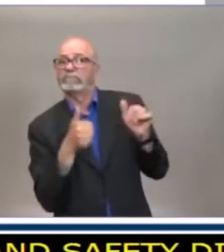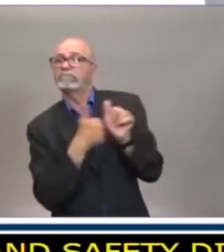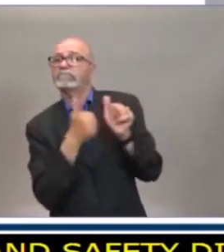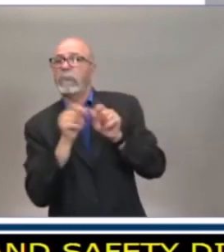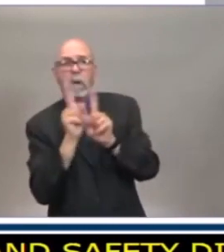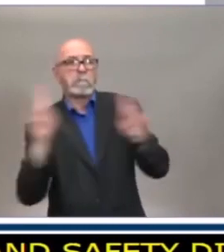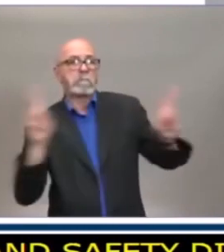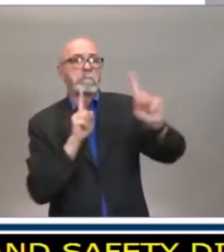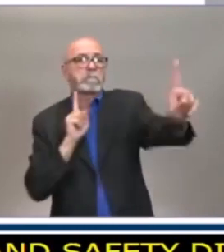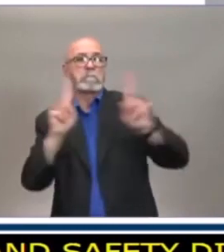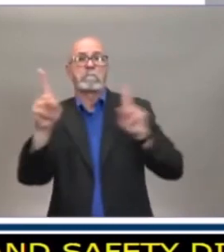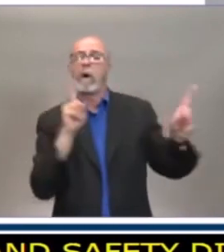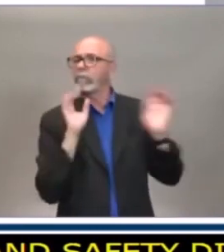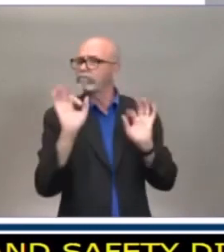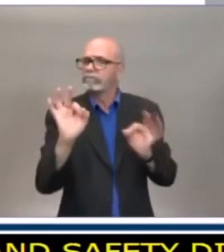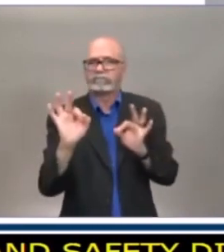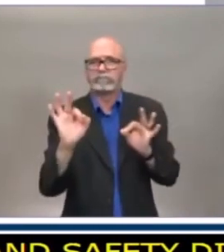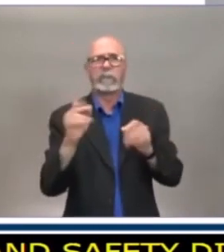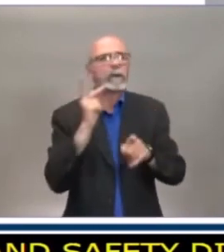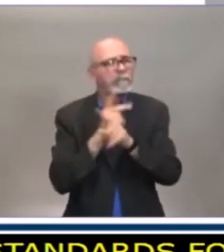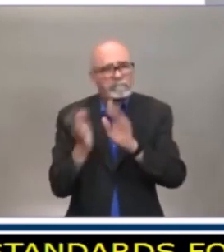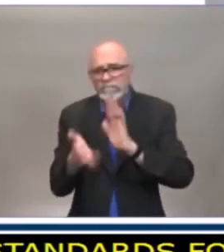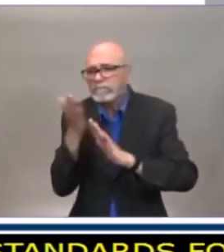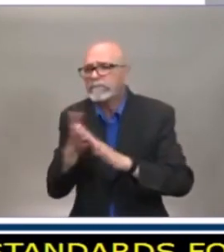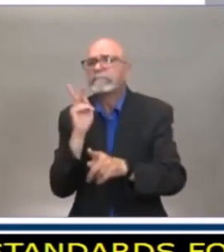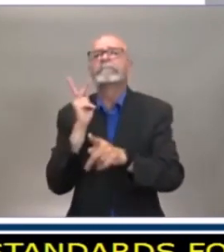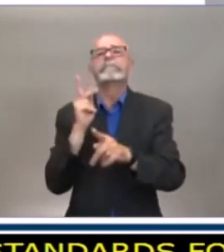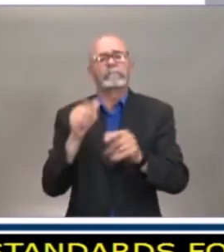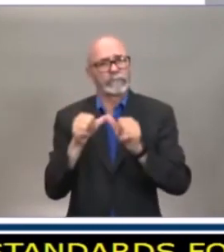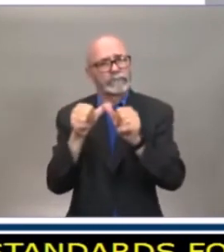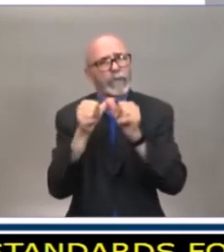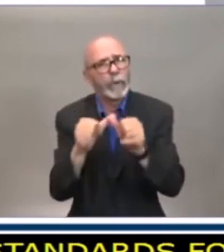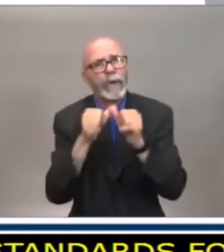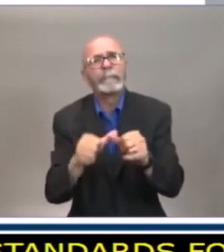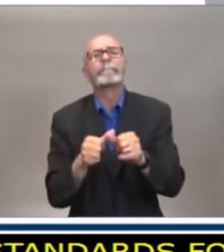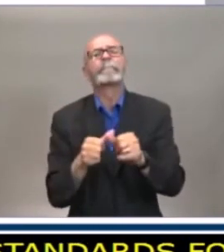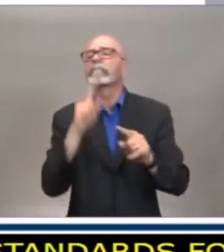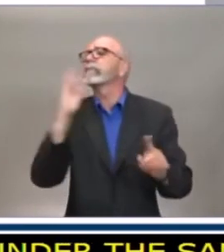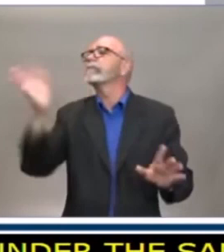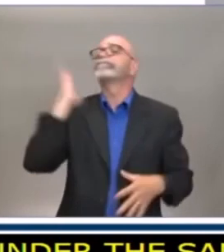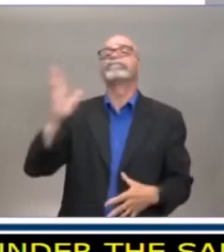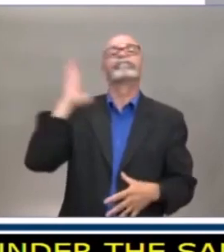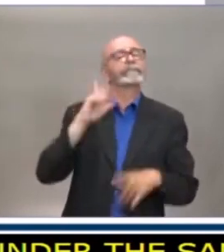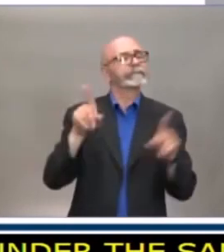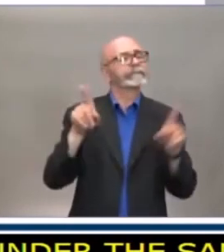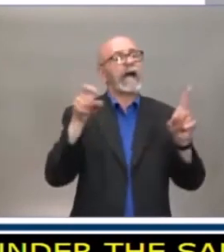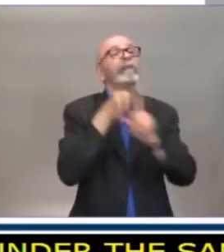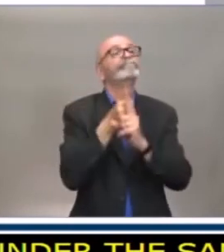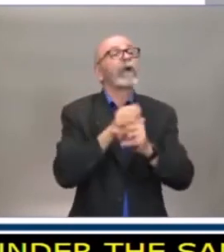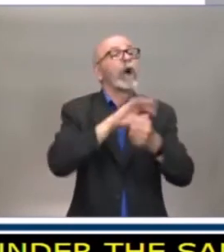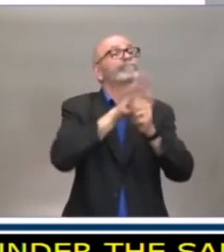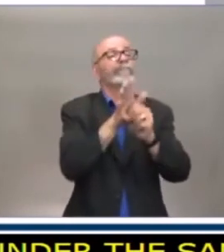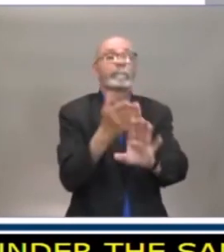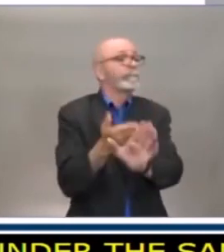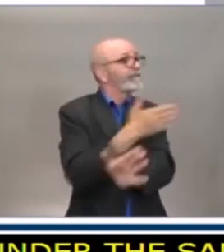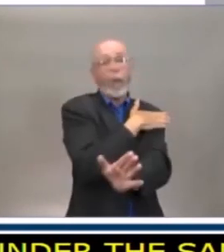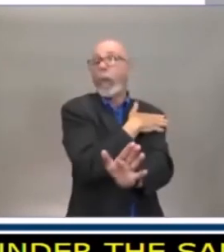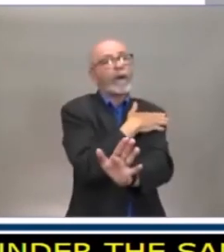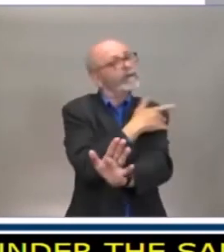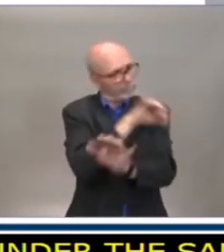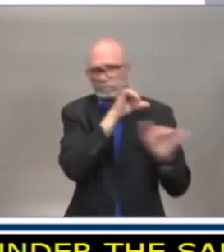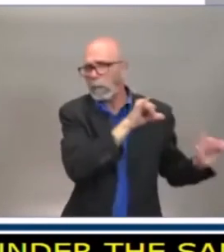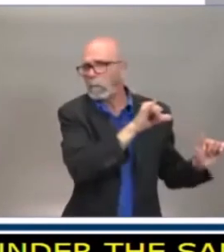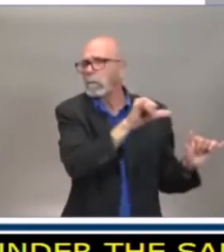that continues to operate that they would have had before COVID-19. And certainly, I've lots of conversation with